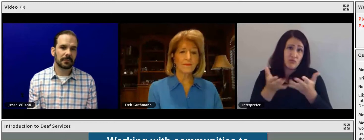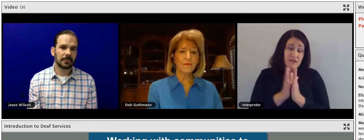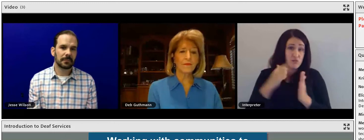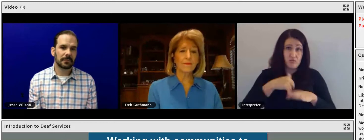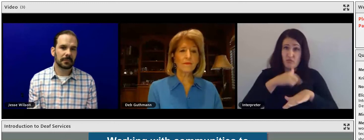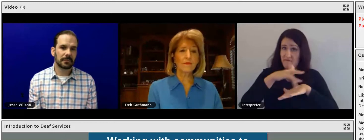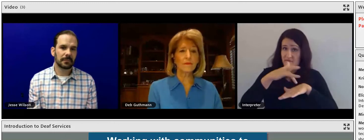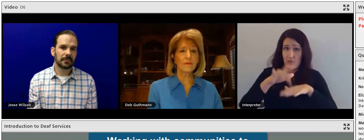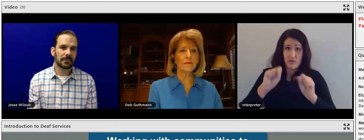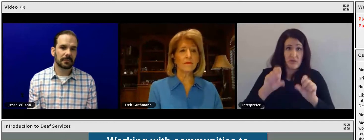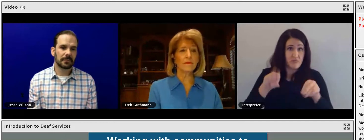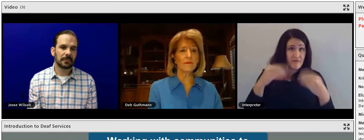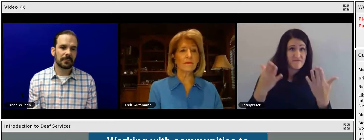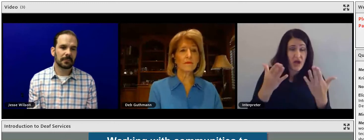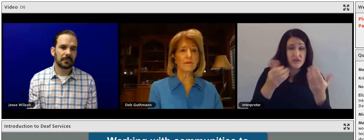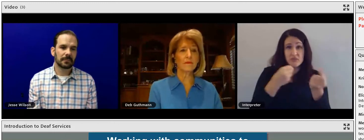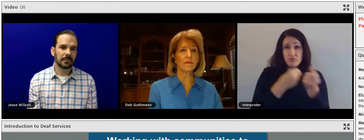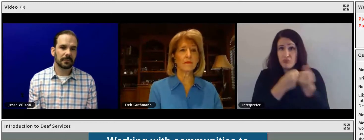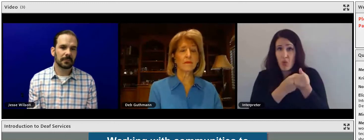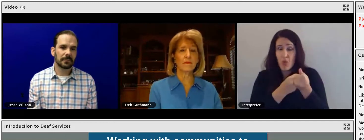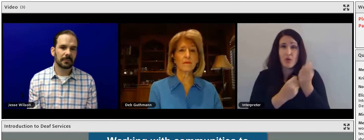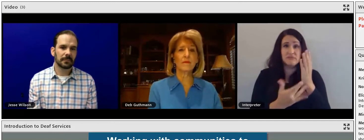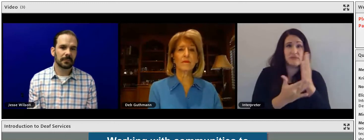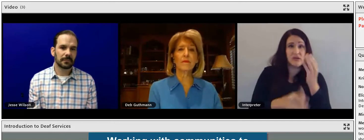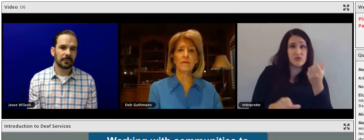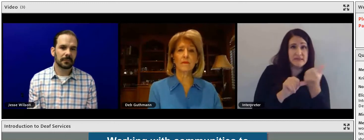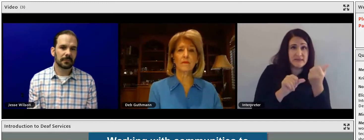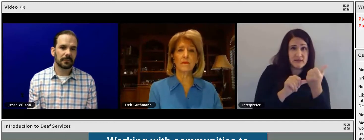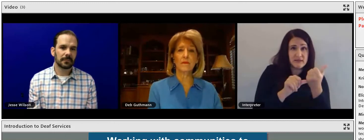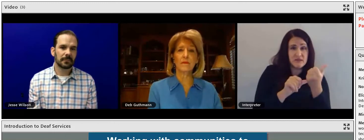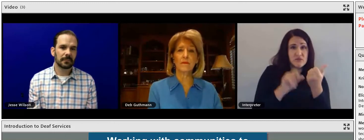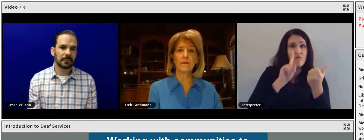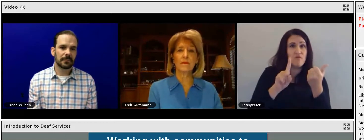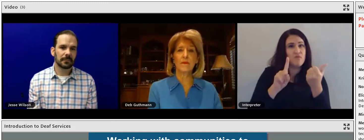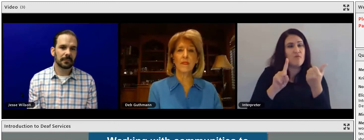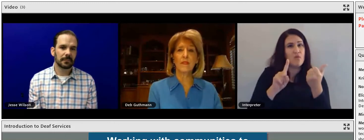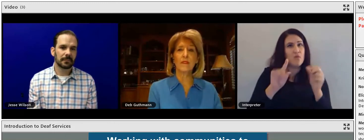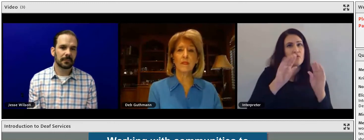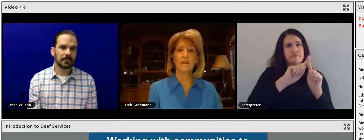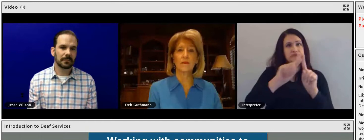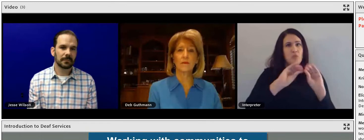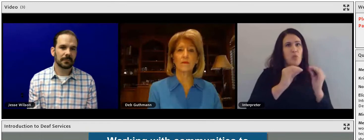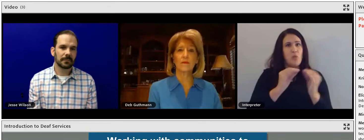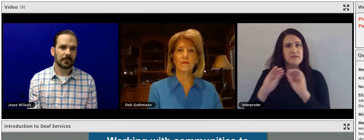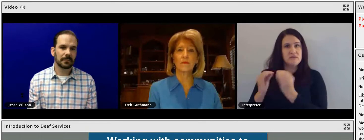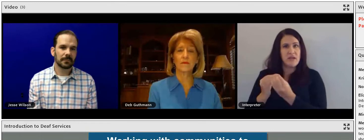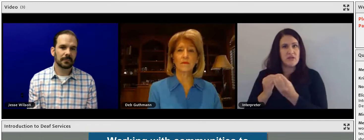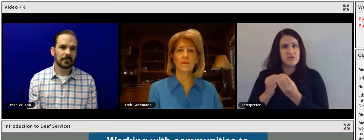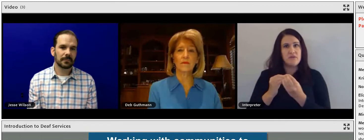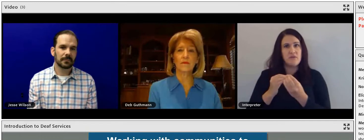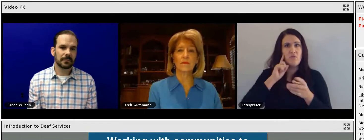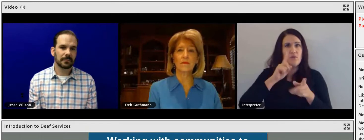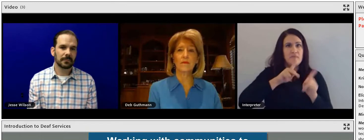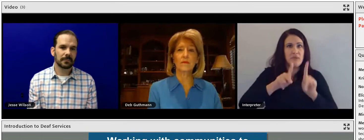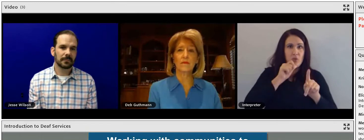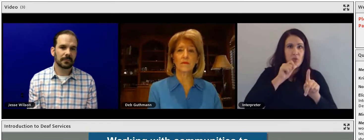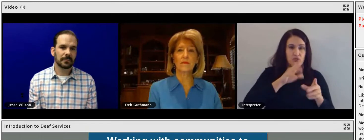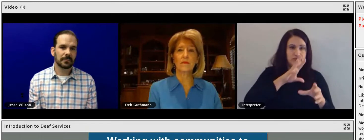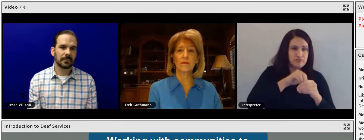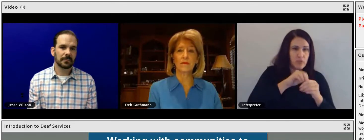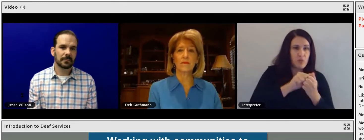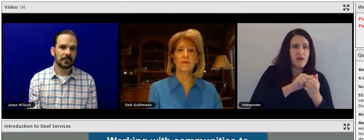to provide support and technical assistance to organizations in the areas of prevention,